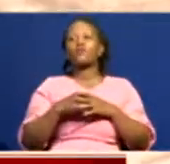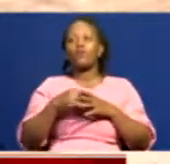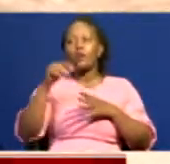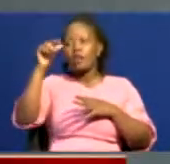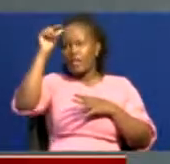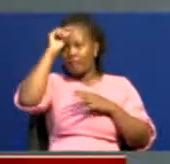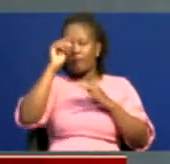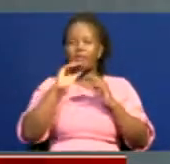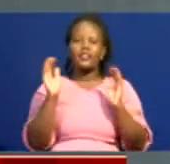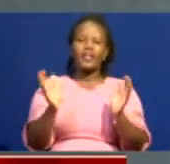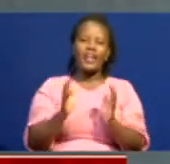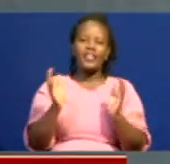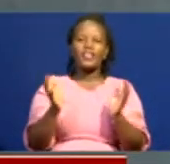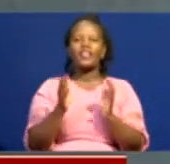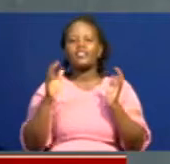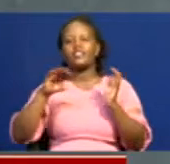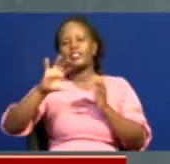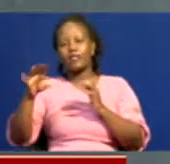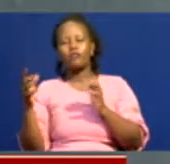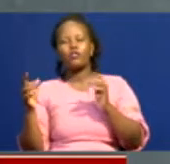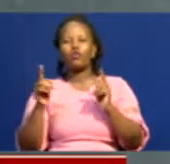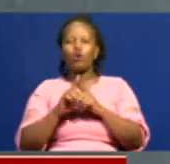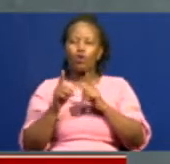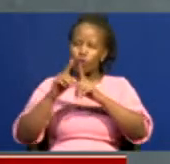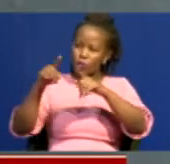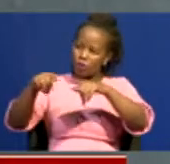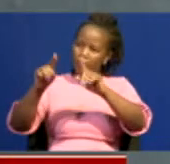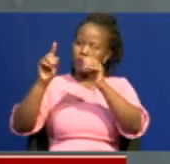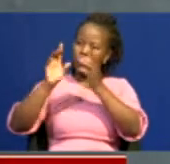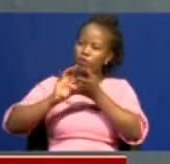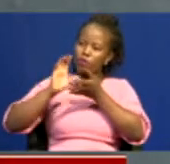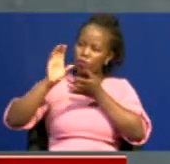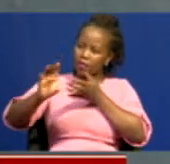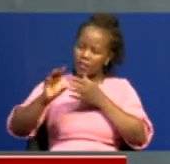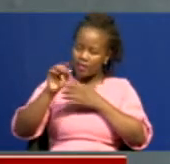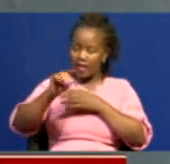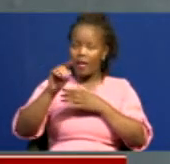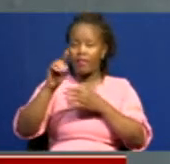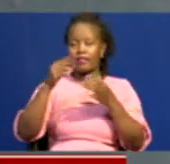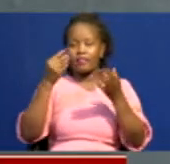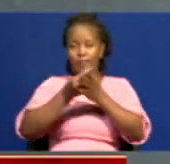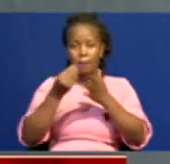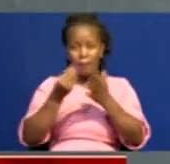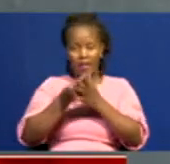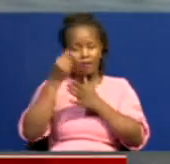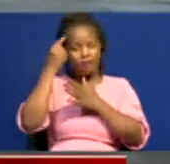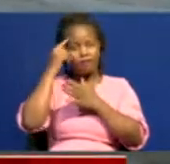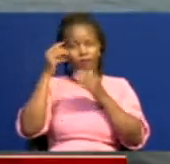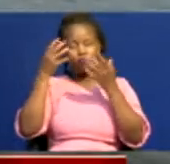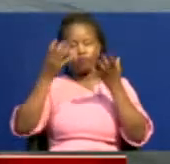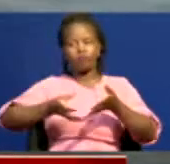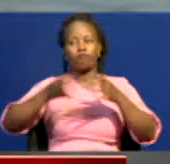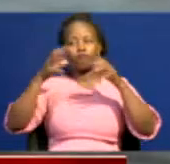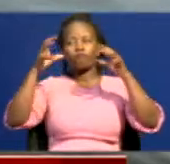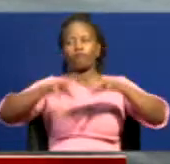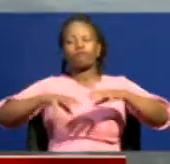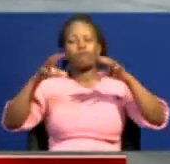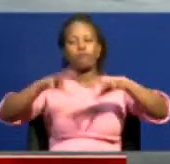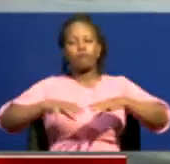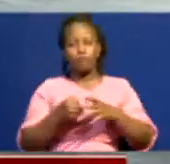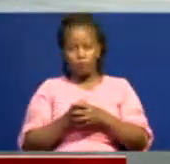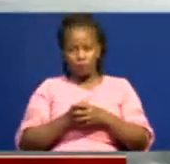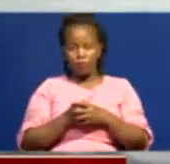try and reallocate some of these funds to the dire situation now occasioned by these floods. State